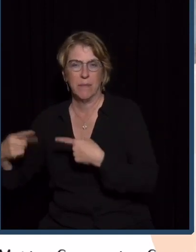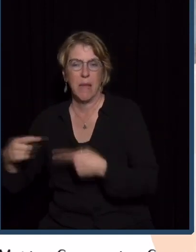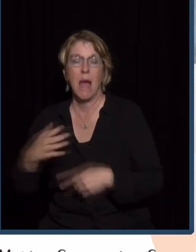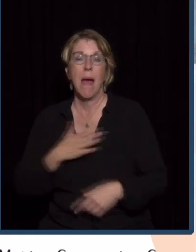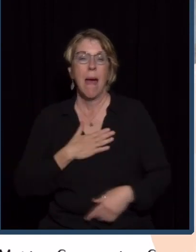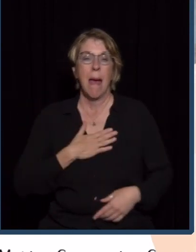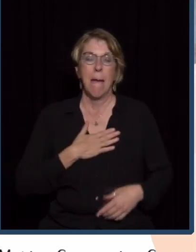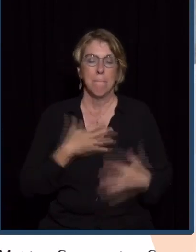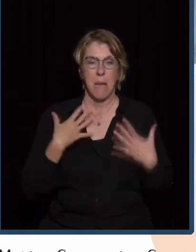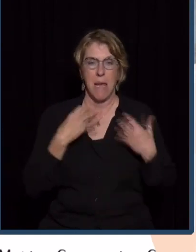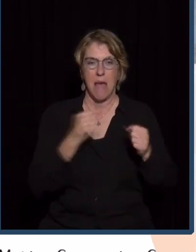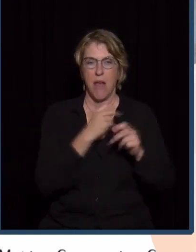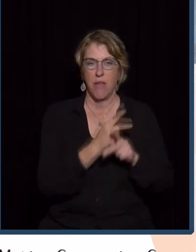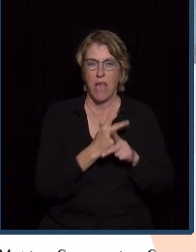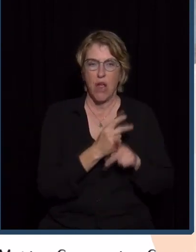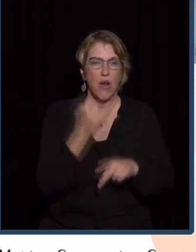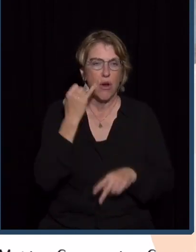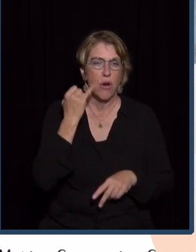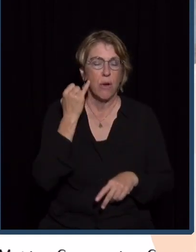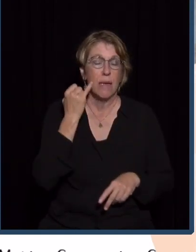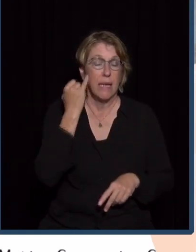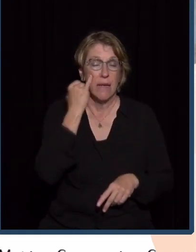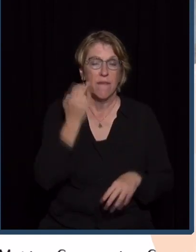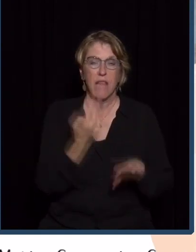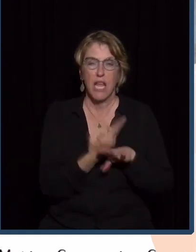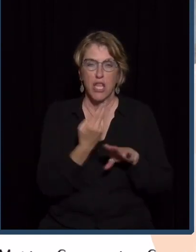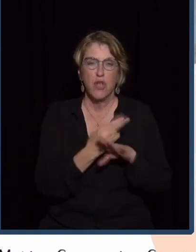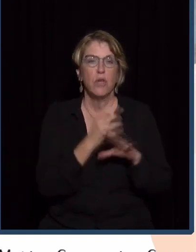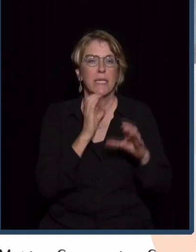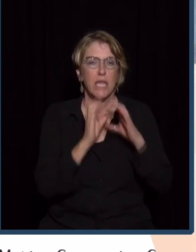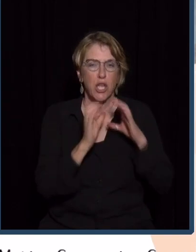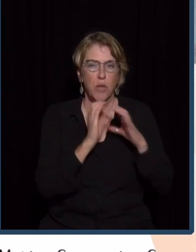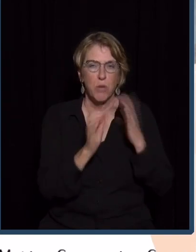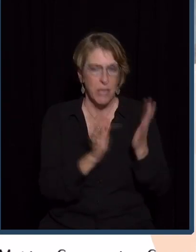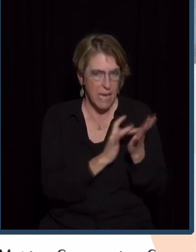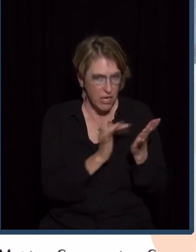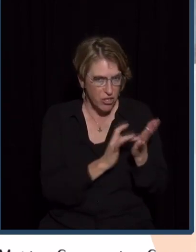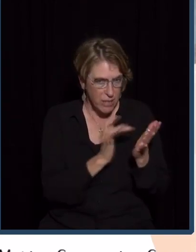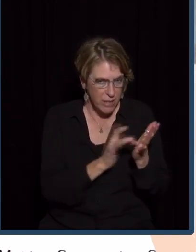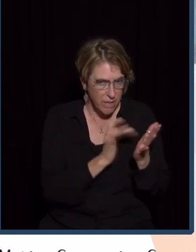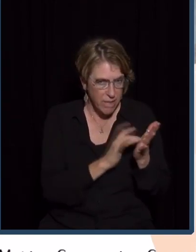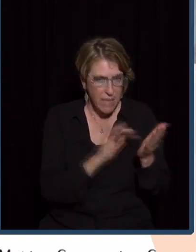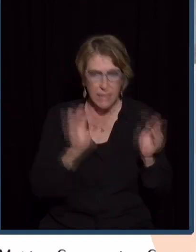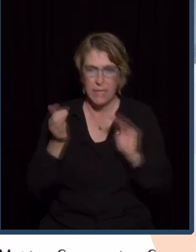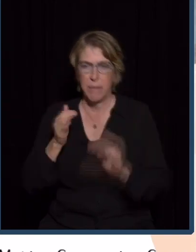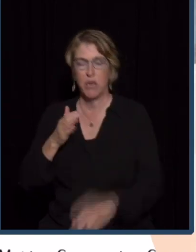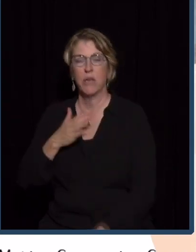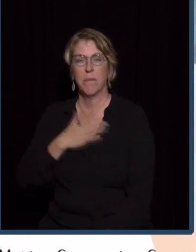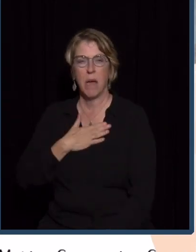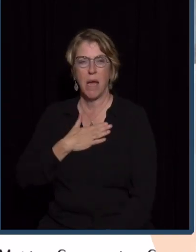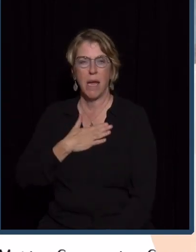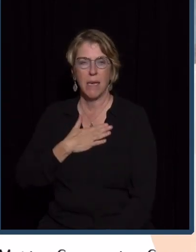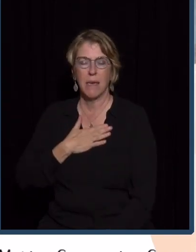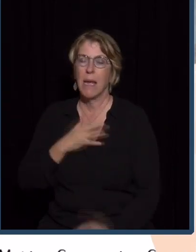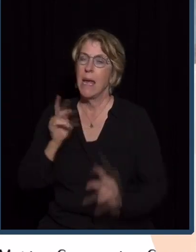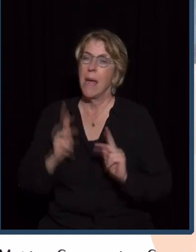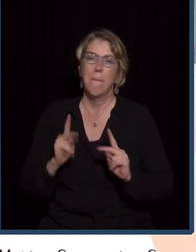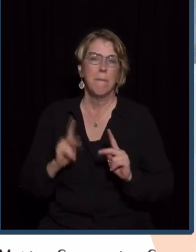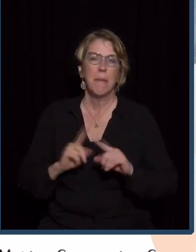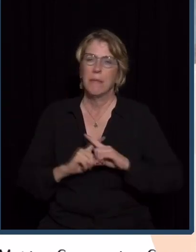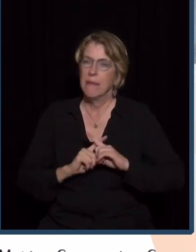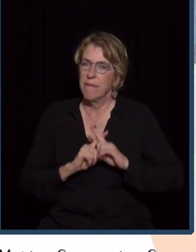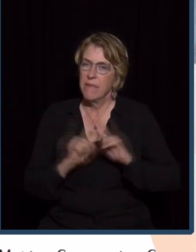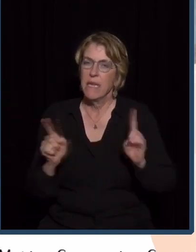from a person who uses a communication device or an alternative method of communication. People from diverse backgrounds, whether it